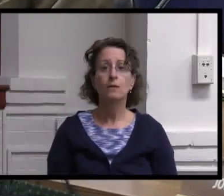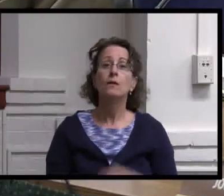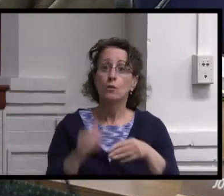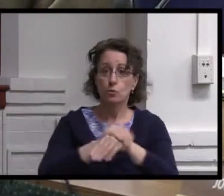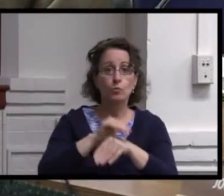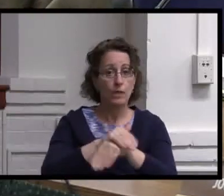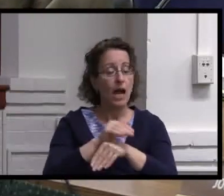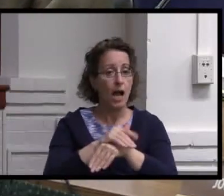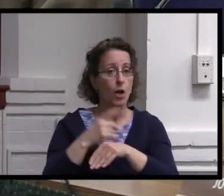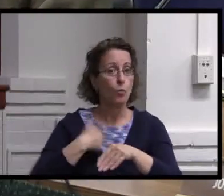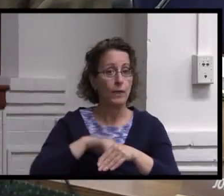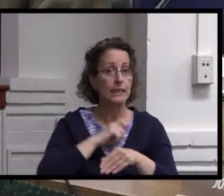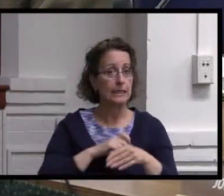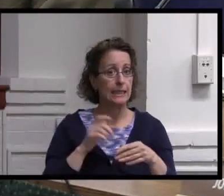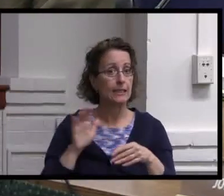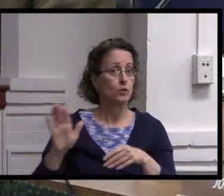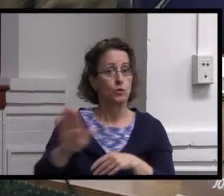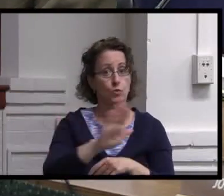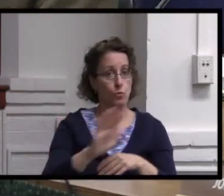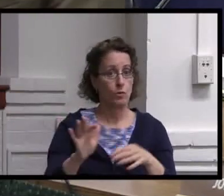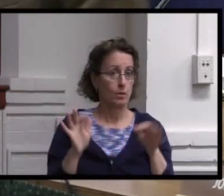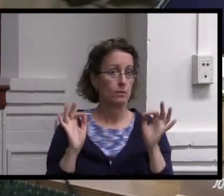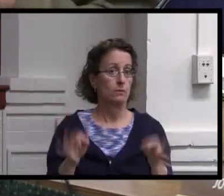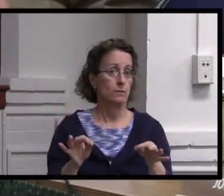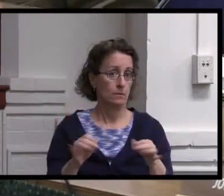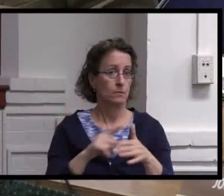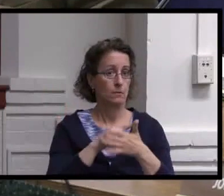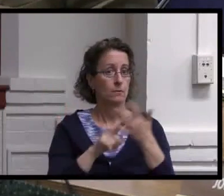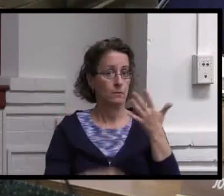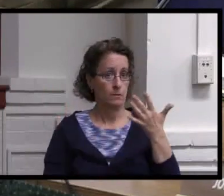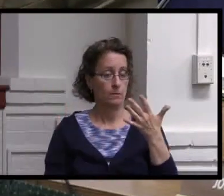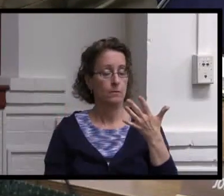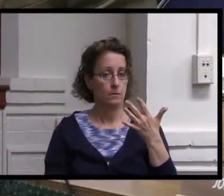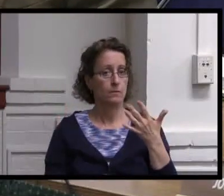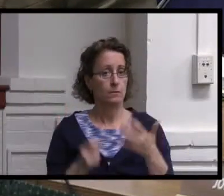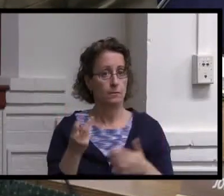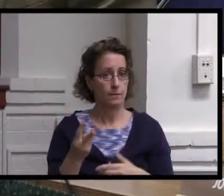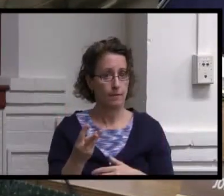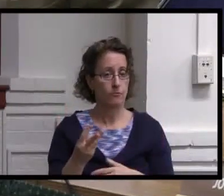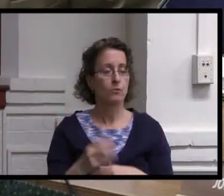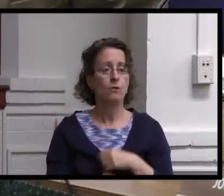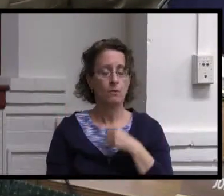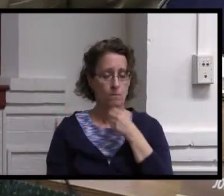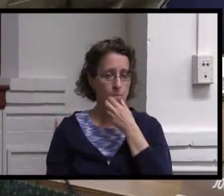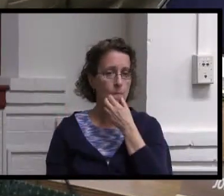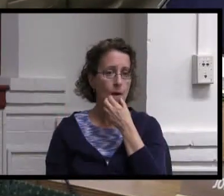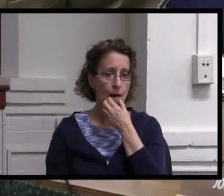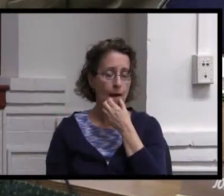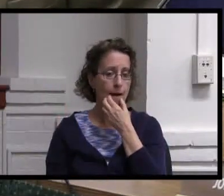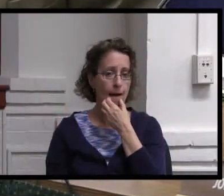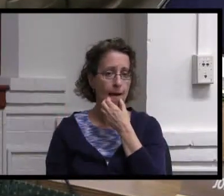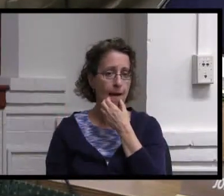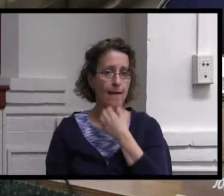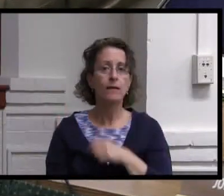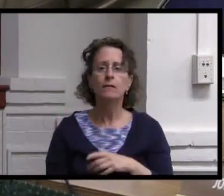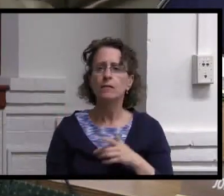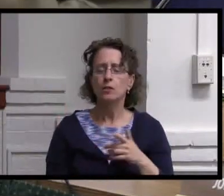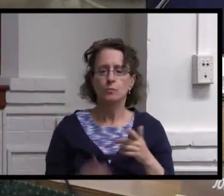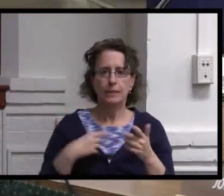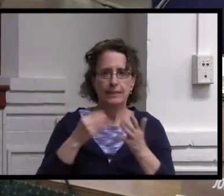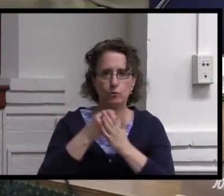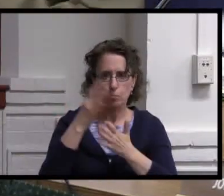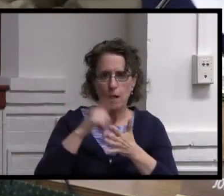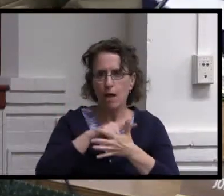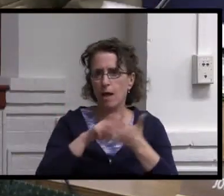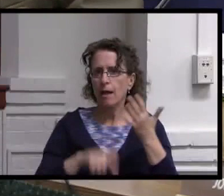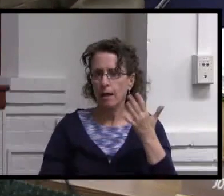substantial action from you to authorize us to proceed with several of the purchases that are necessary in